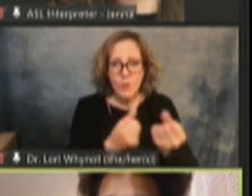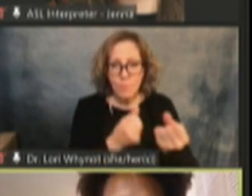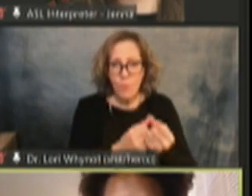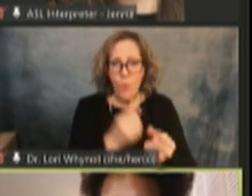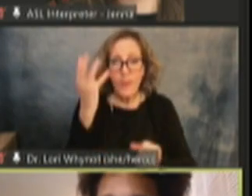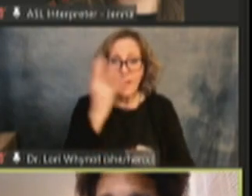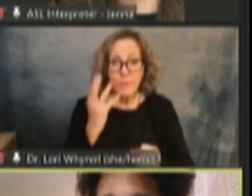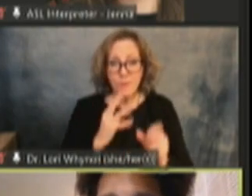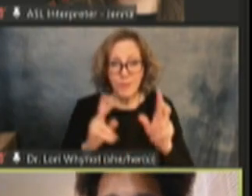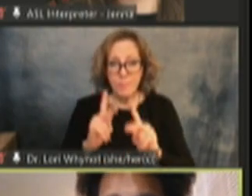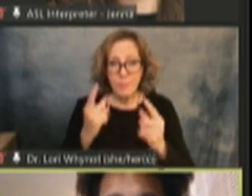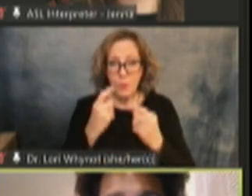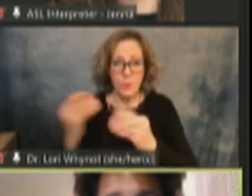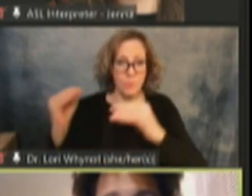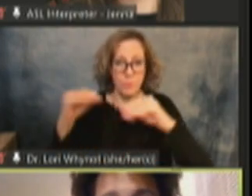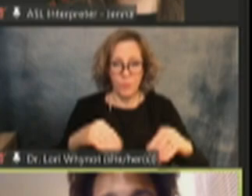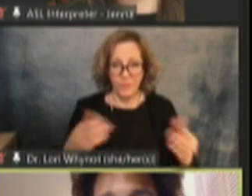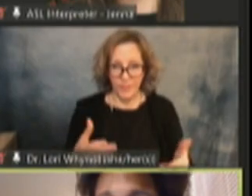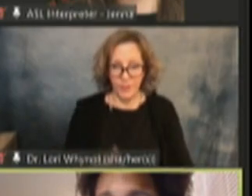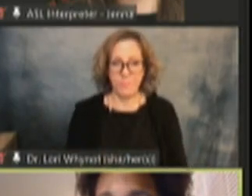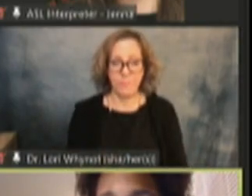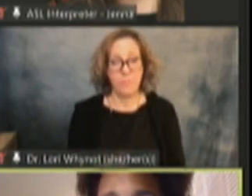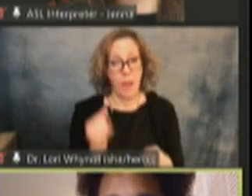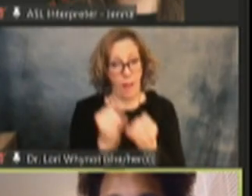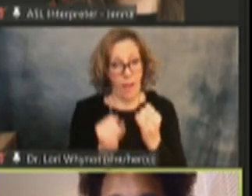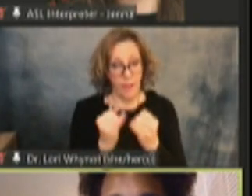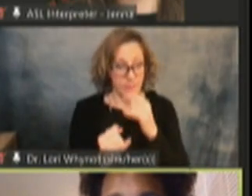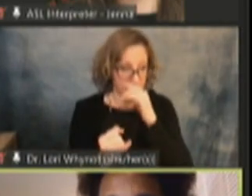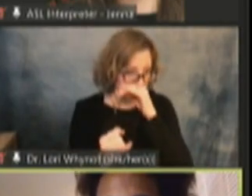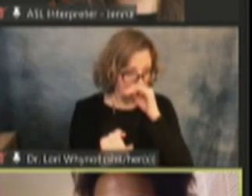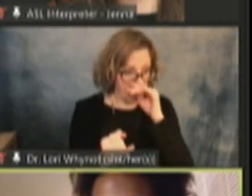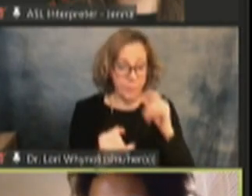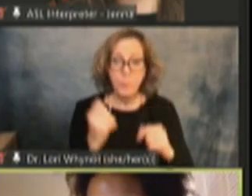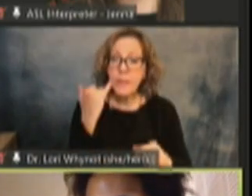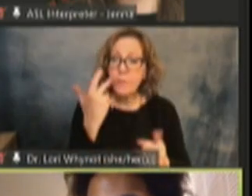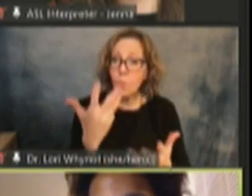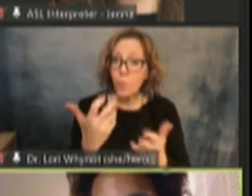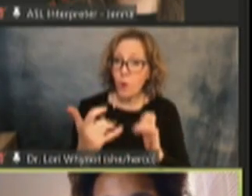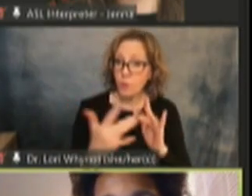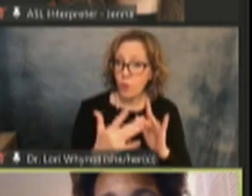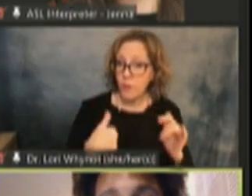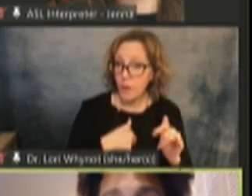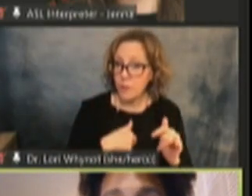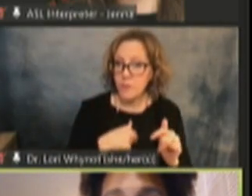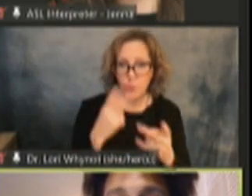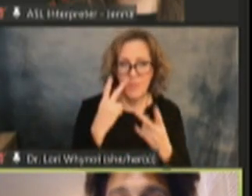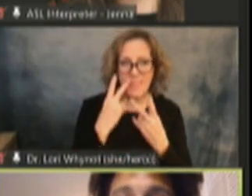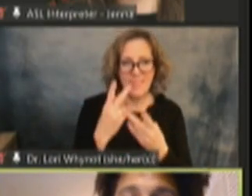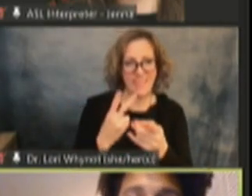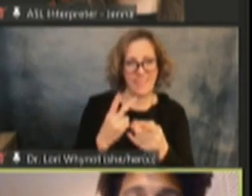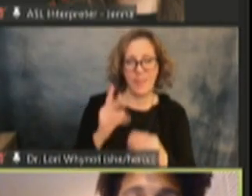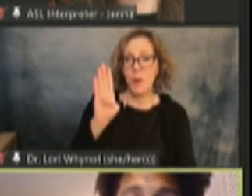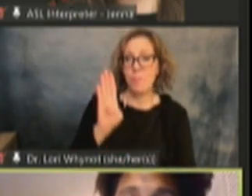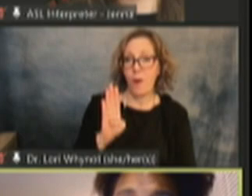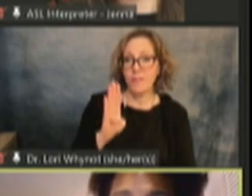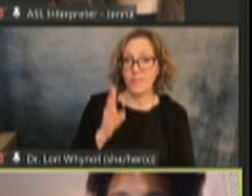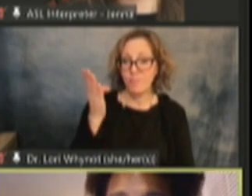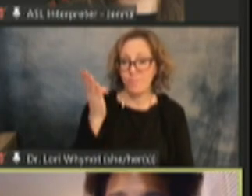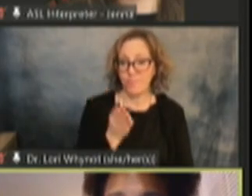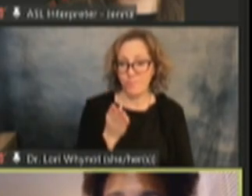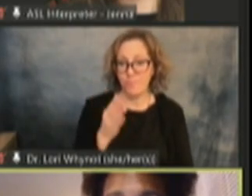but not least, if you want to reach out to us, you can always reach us at boston.gov/immigrants. You can also sign up for our